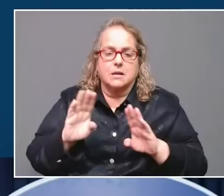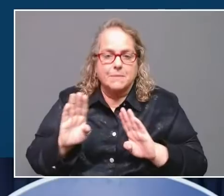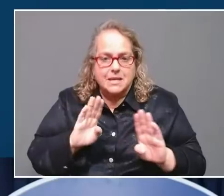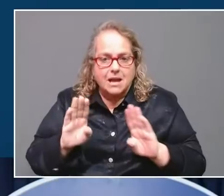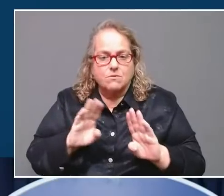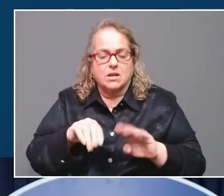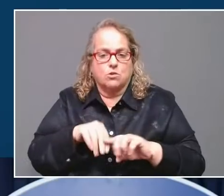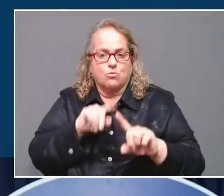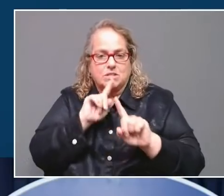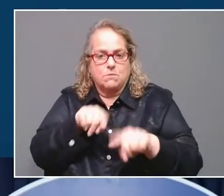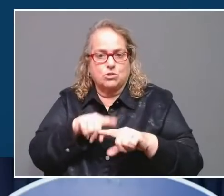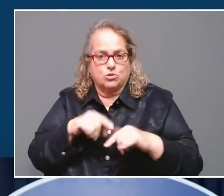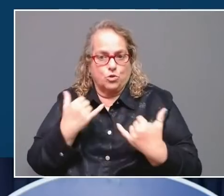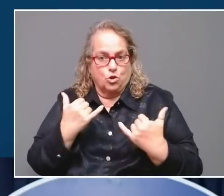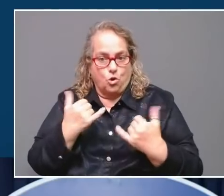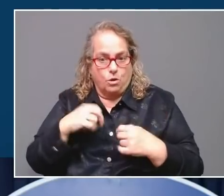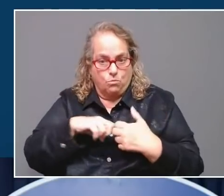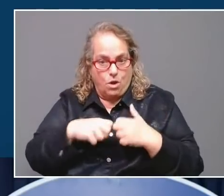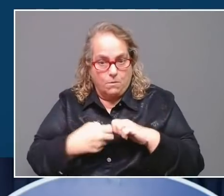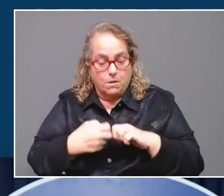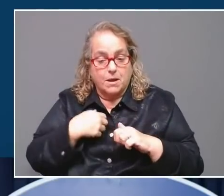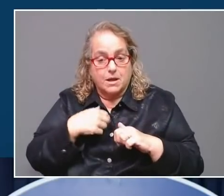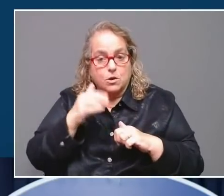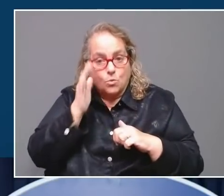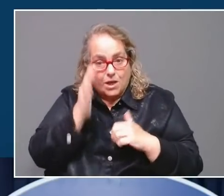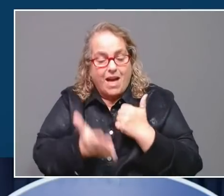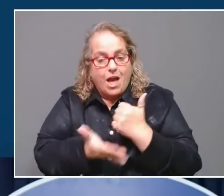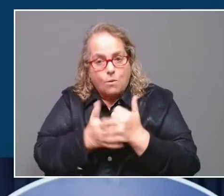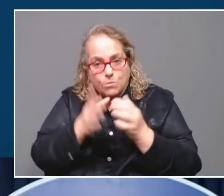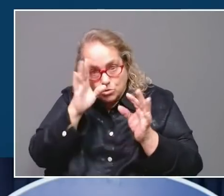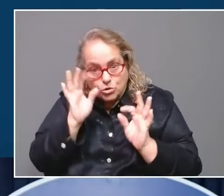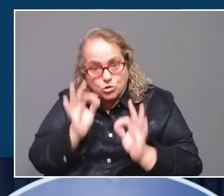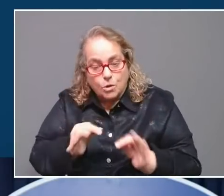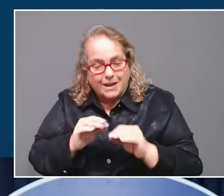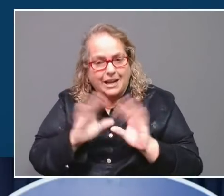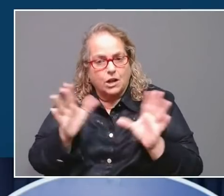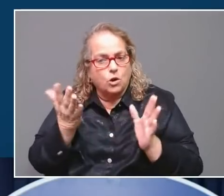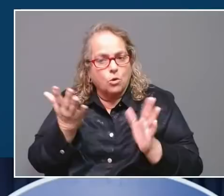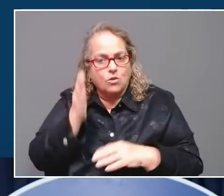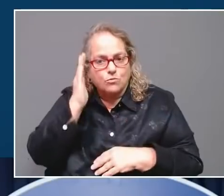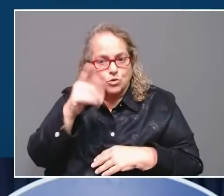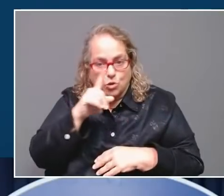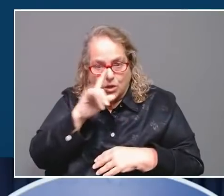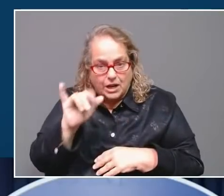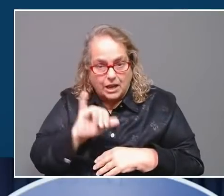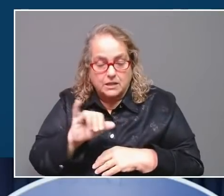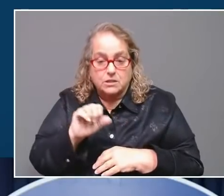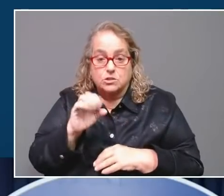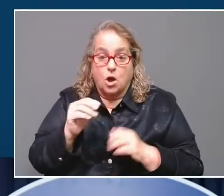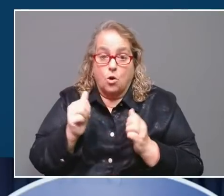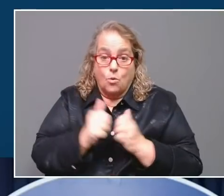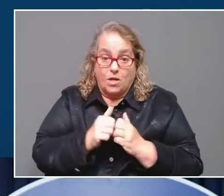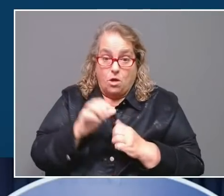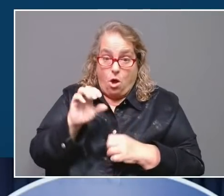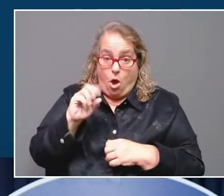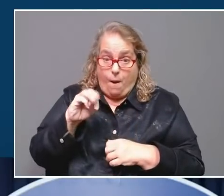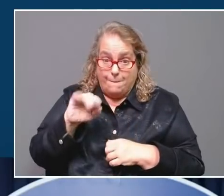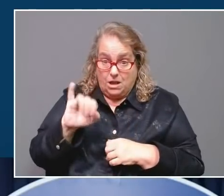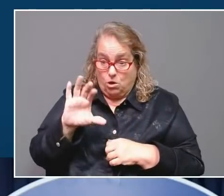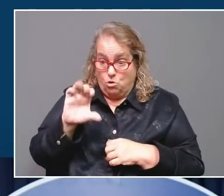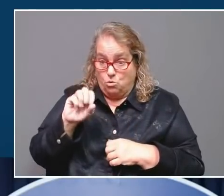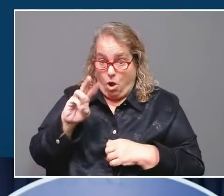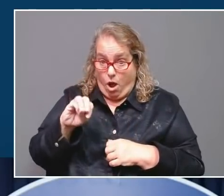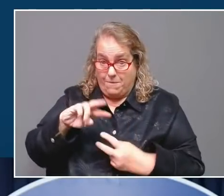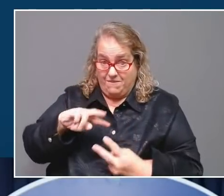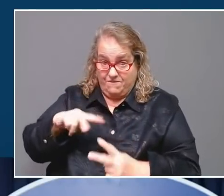current problem will help to determine very clearly what the future looks like. So with Omicron, it has, one of the